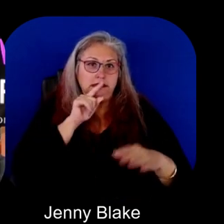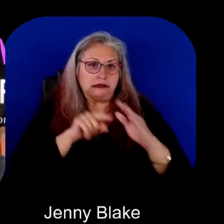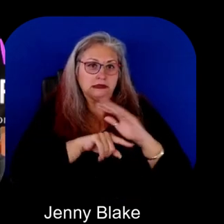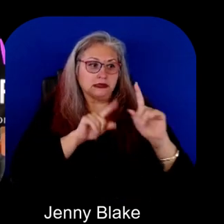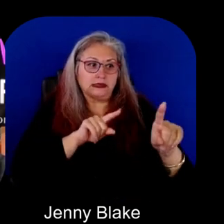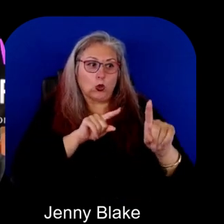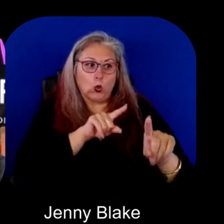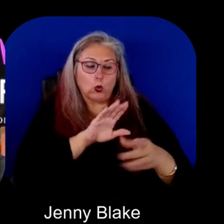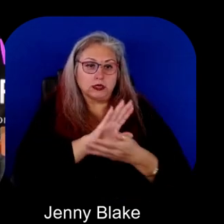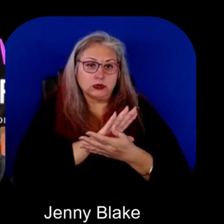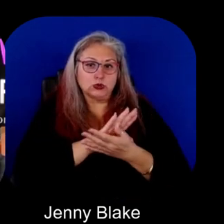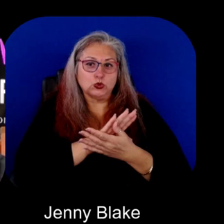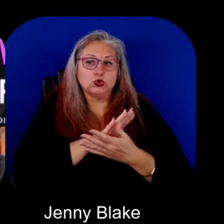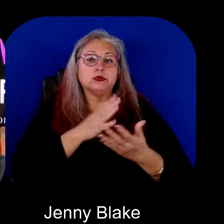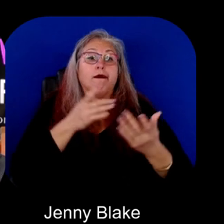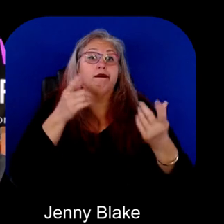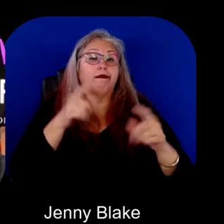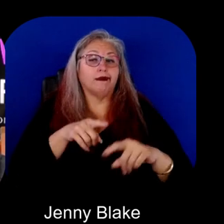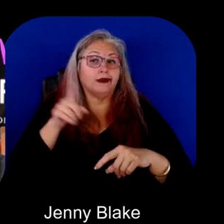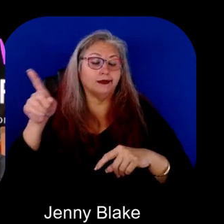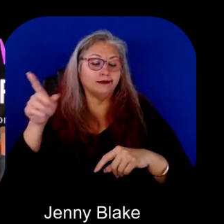was happening. So he